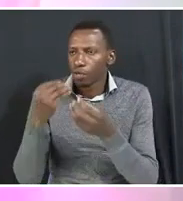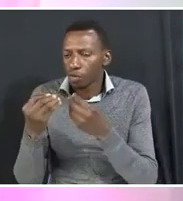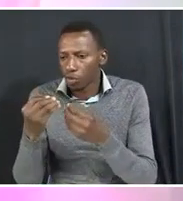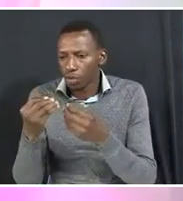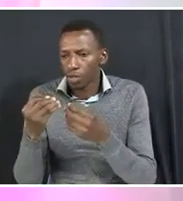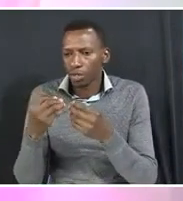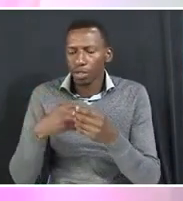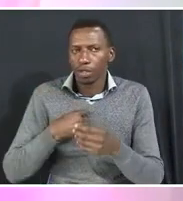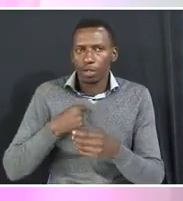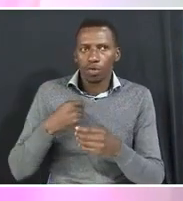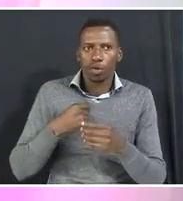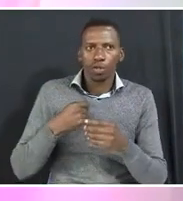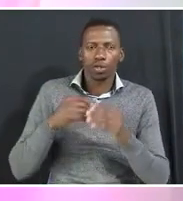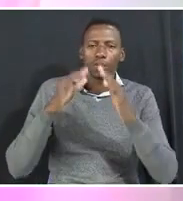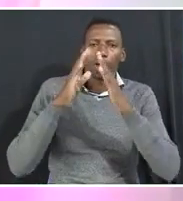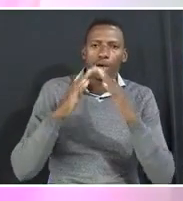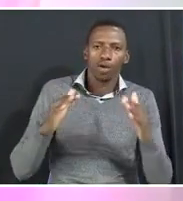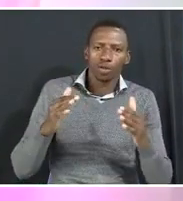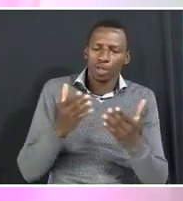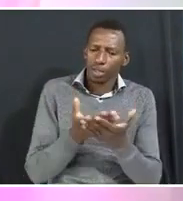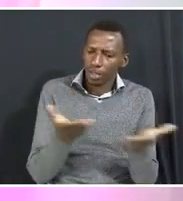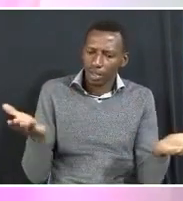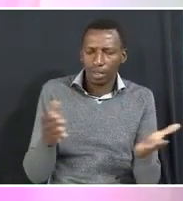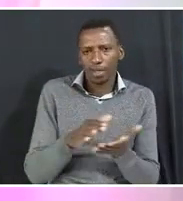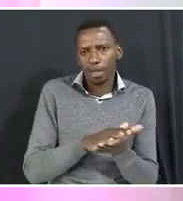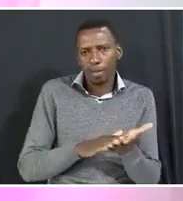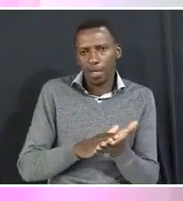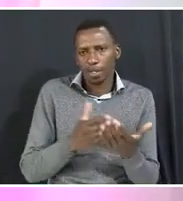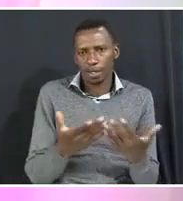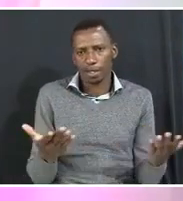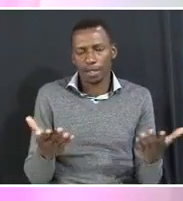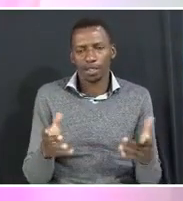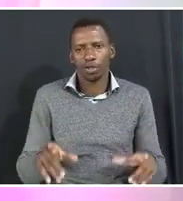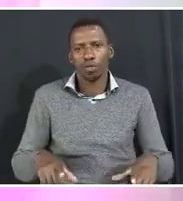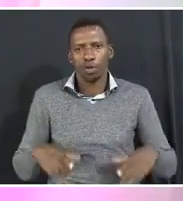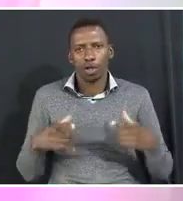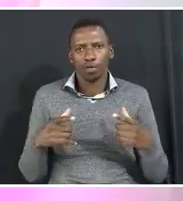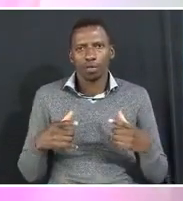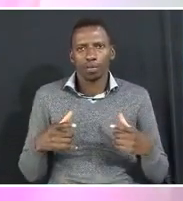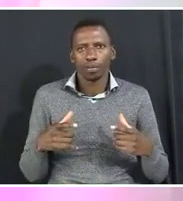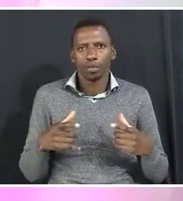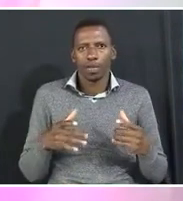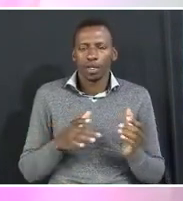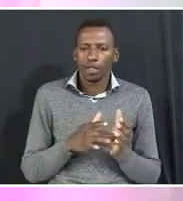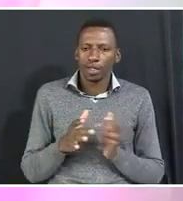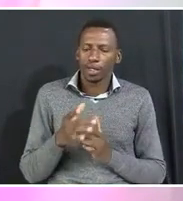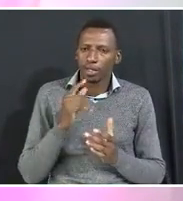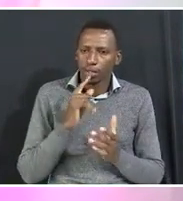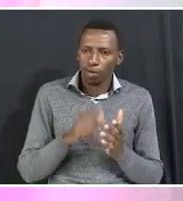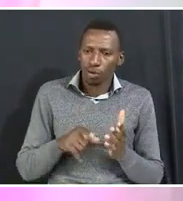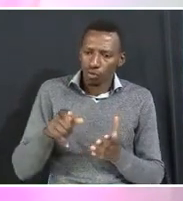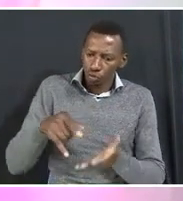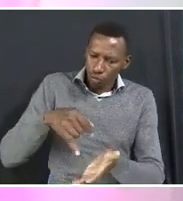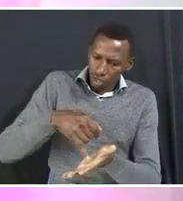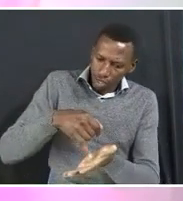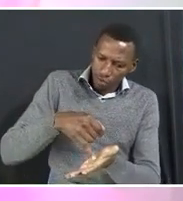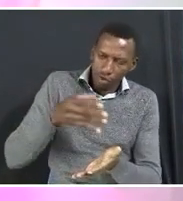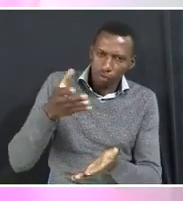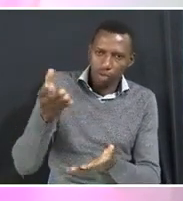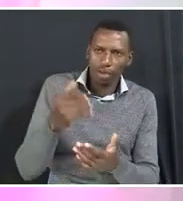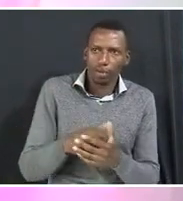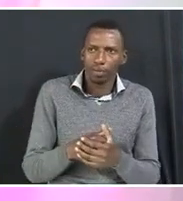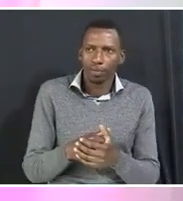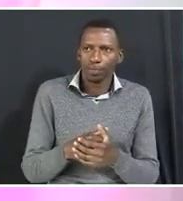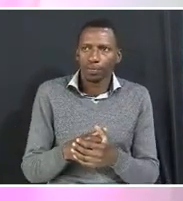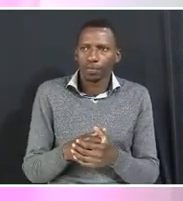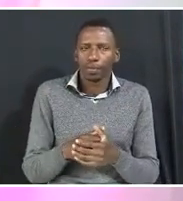the very basic things of life. So Jesus is saying, can you pay attention? Can you get involved